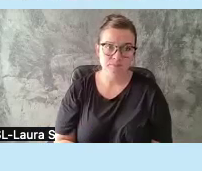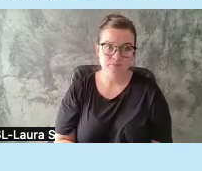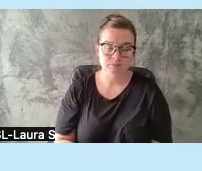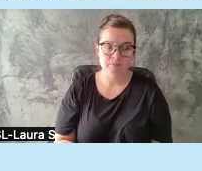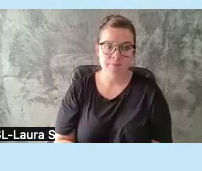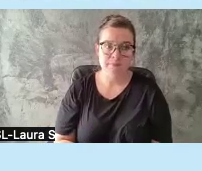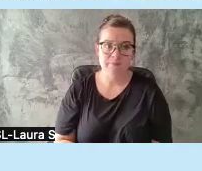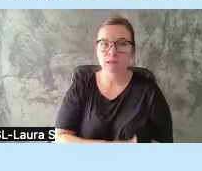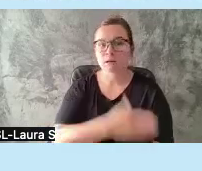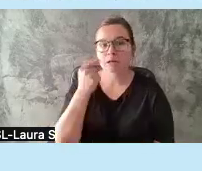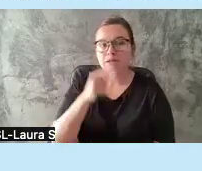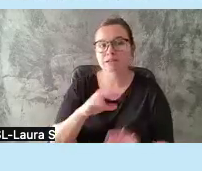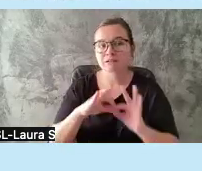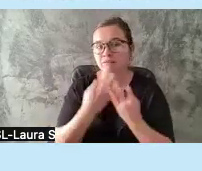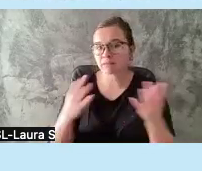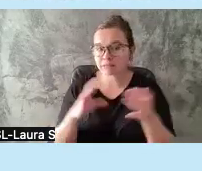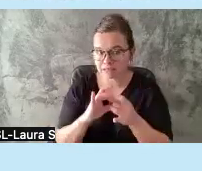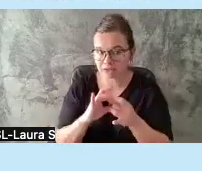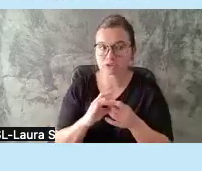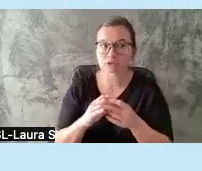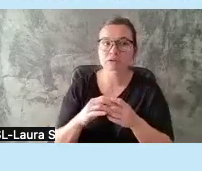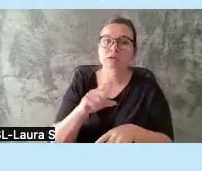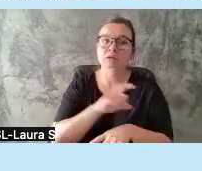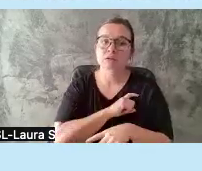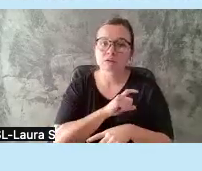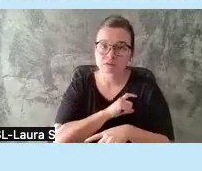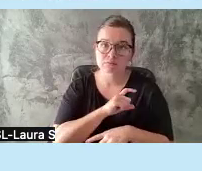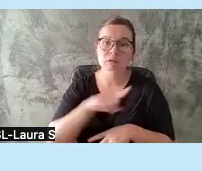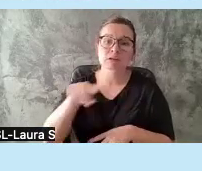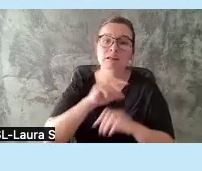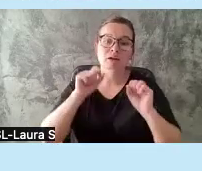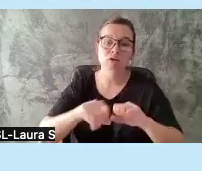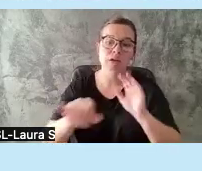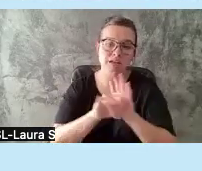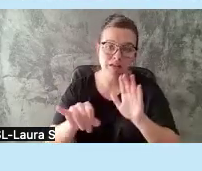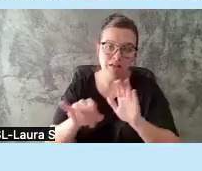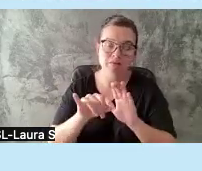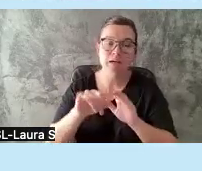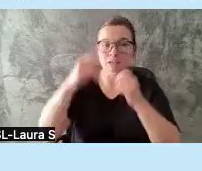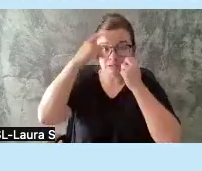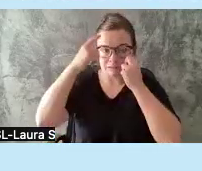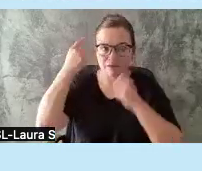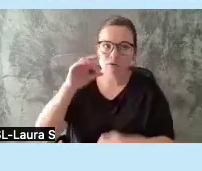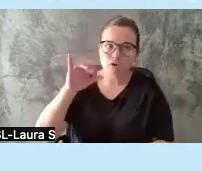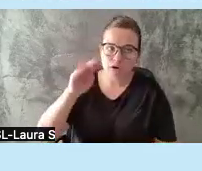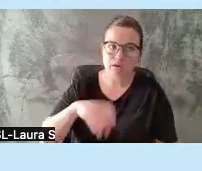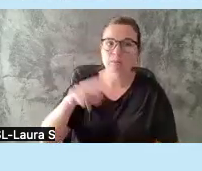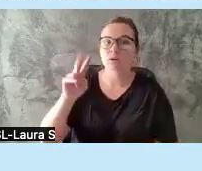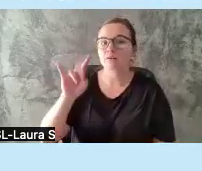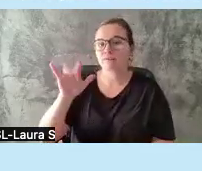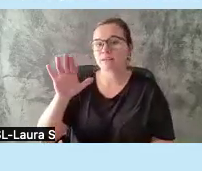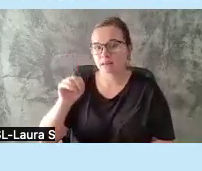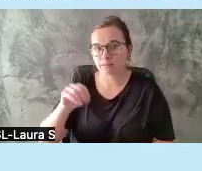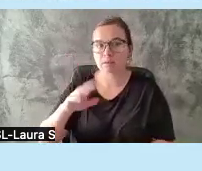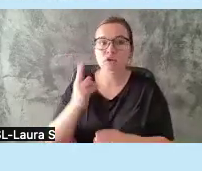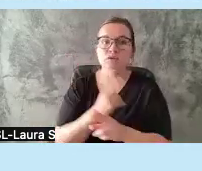So because of this familial connection, law enforcement officers have been able to identify suspects of crimes or victims of crimes by